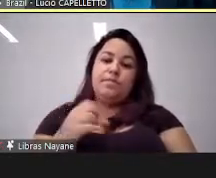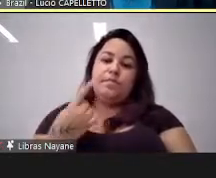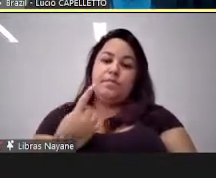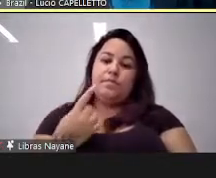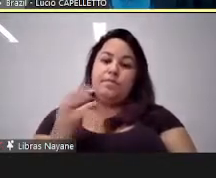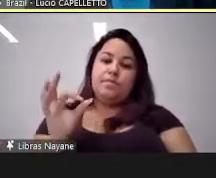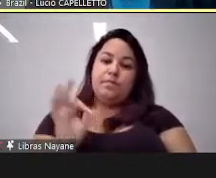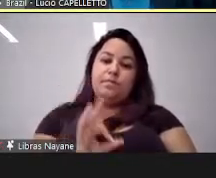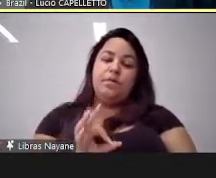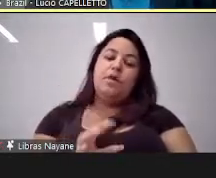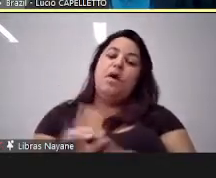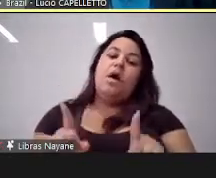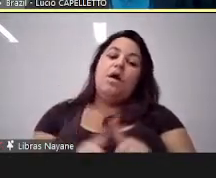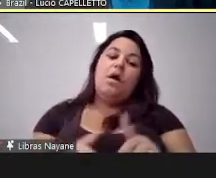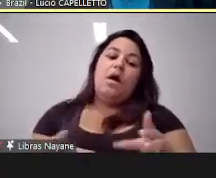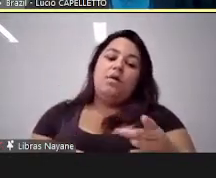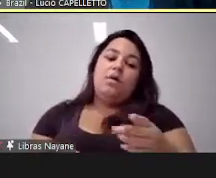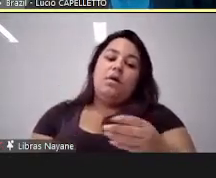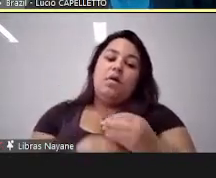220% of the GDP.